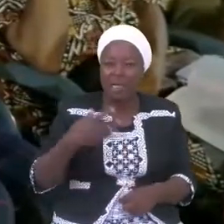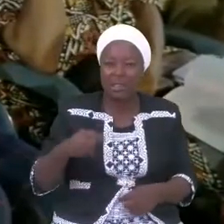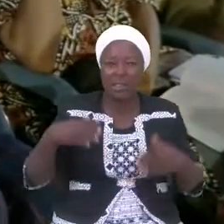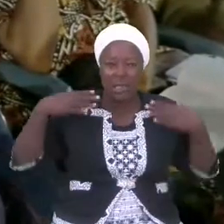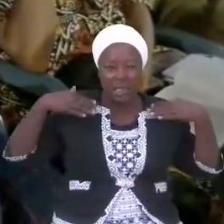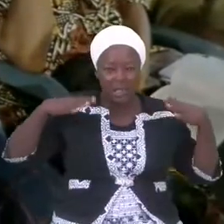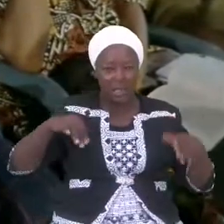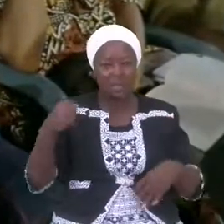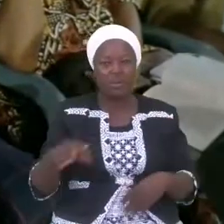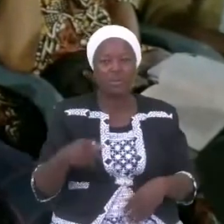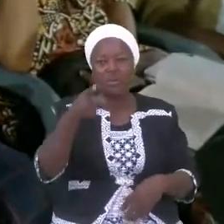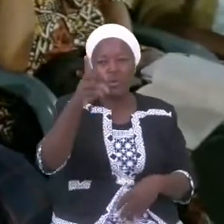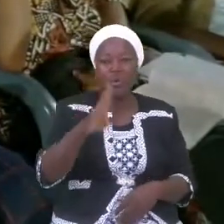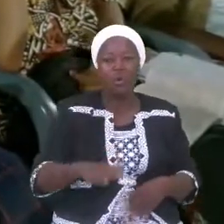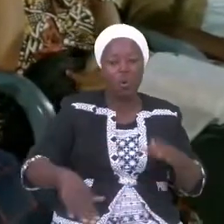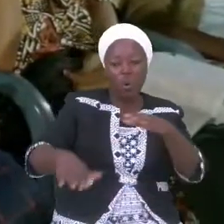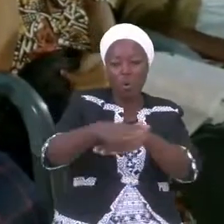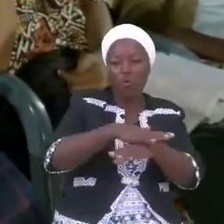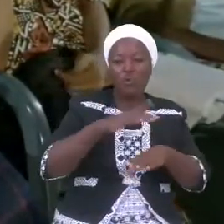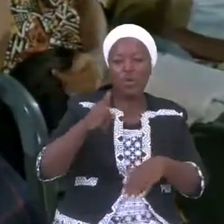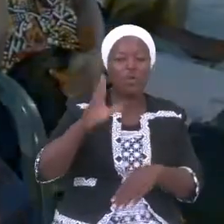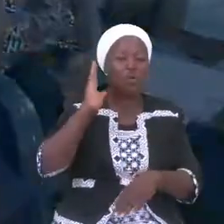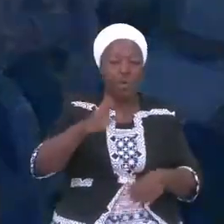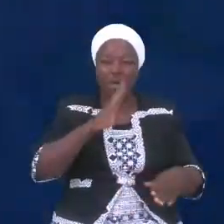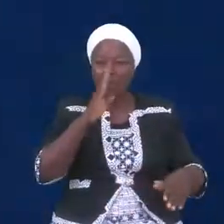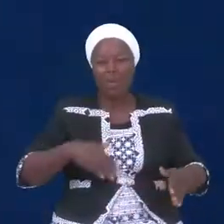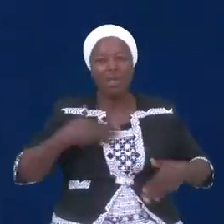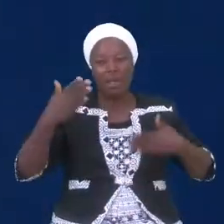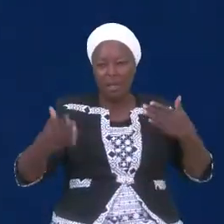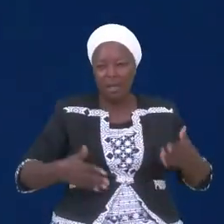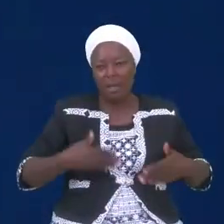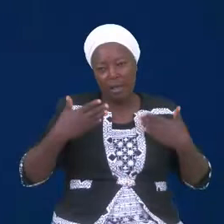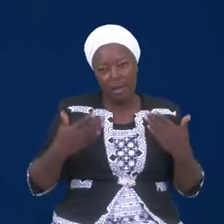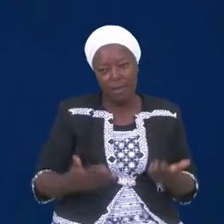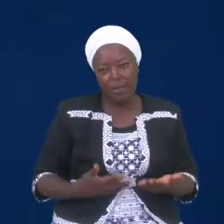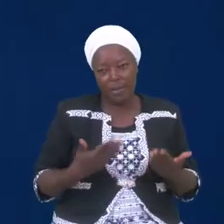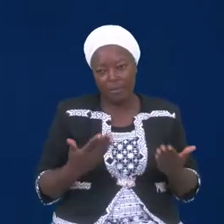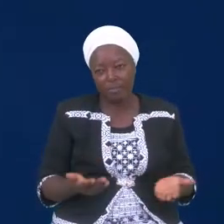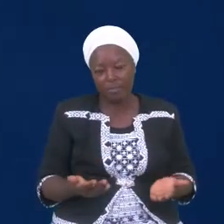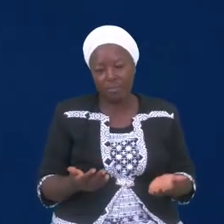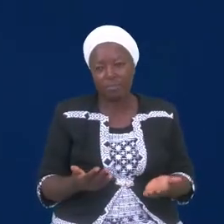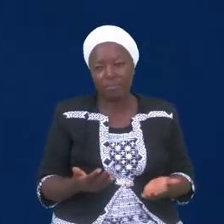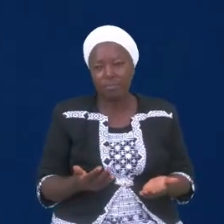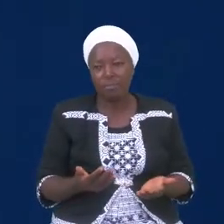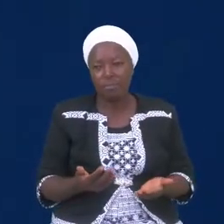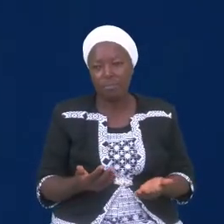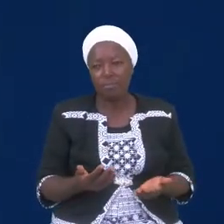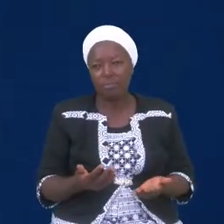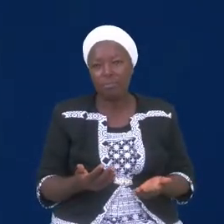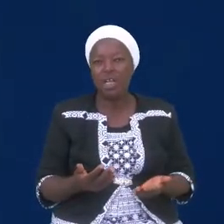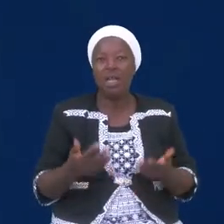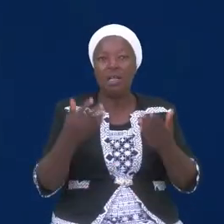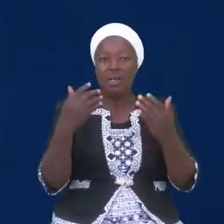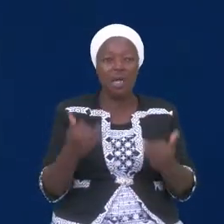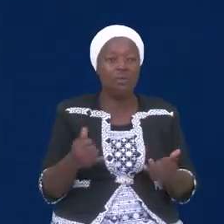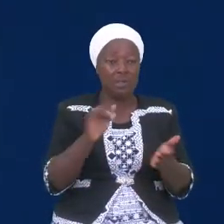God over you will rejoice. Now, what's repentance? What I